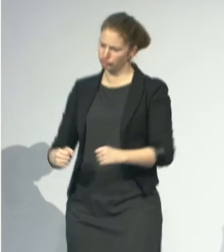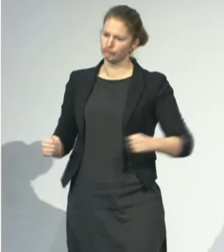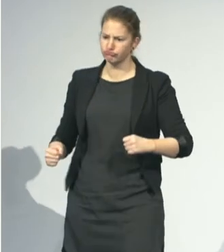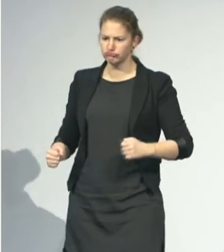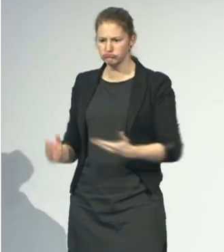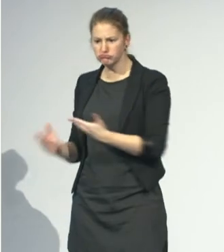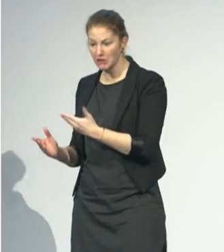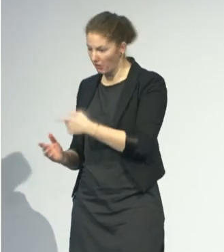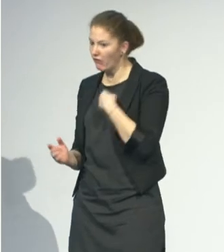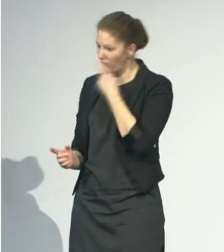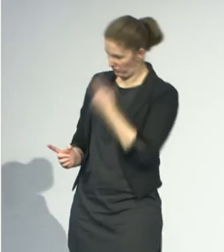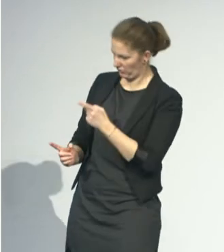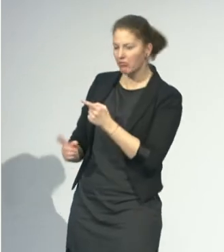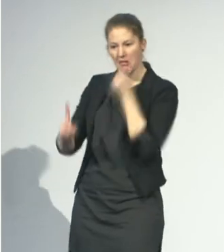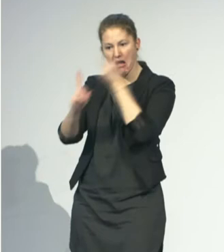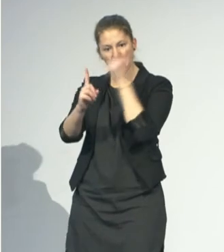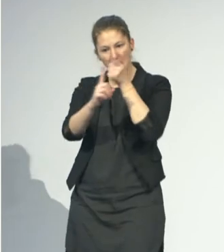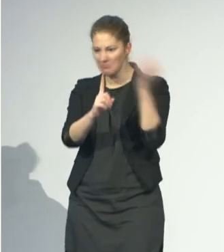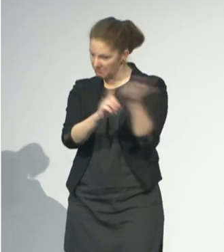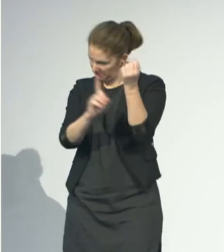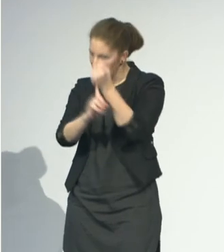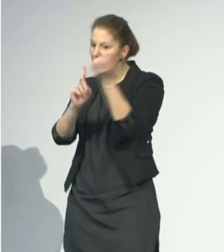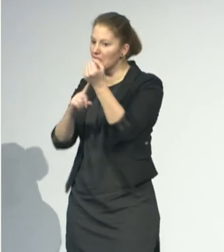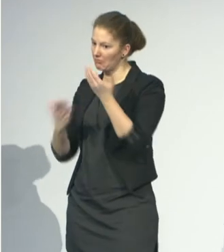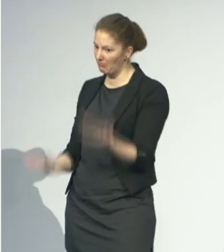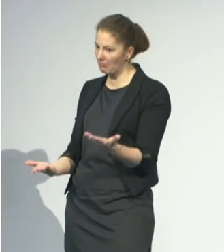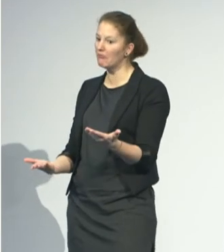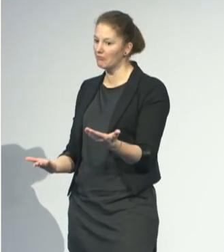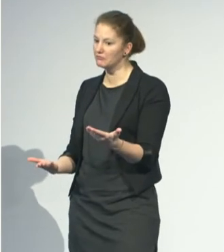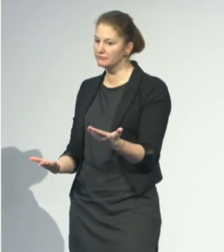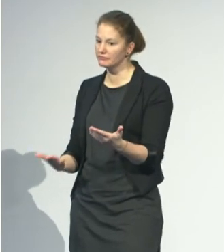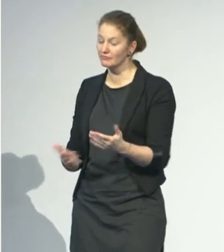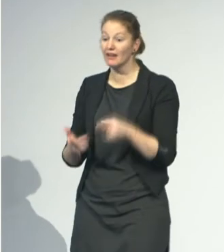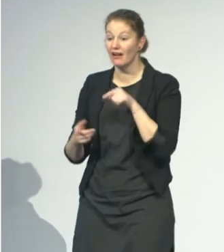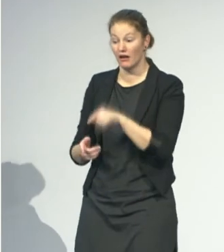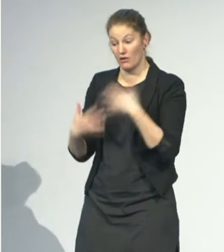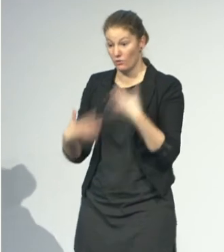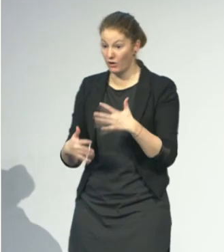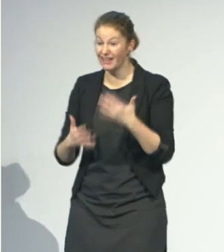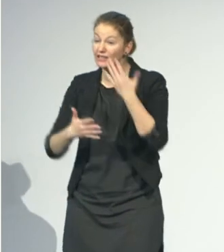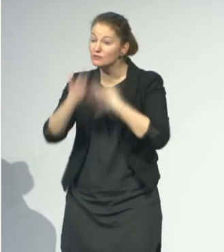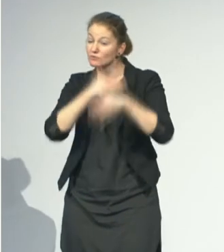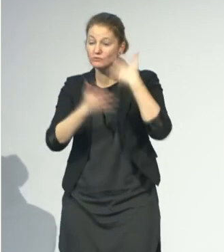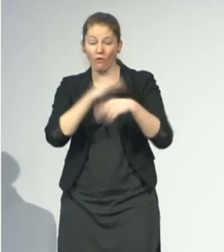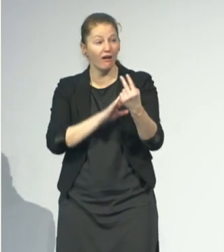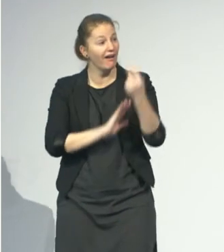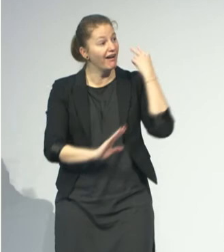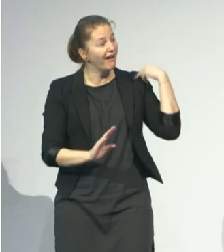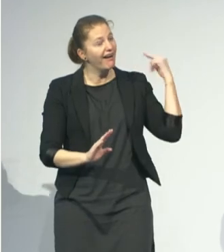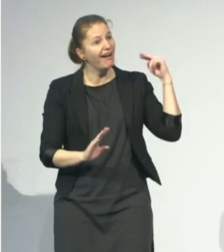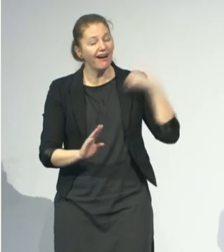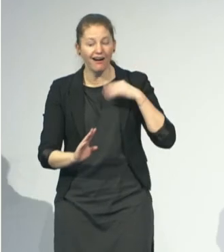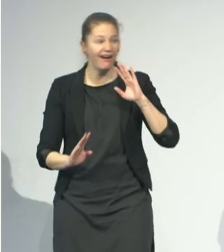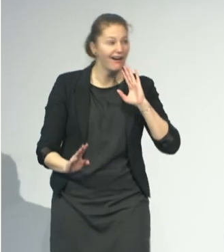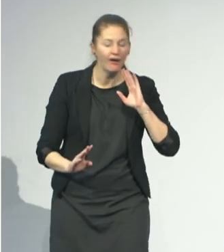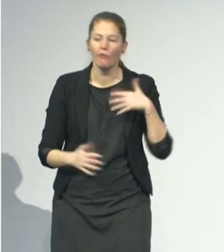a result of that have been profound, like hearing from people. And it's given, I think it's given us a lot of